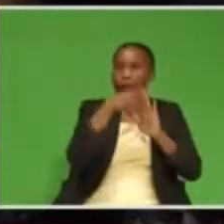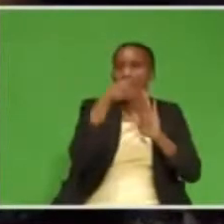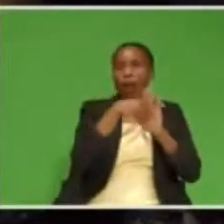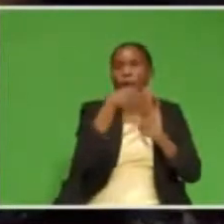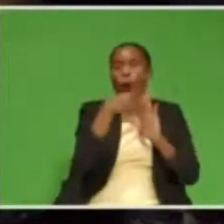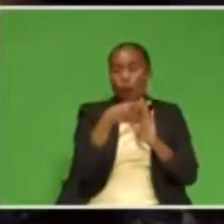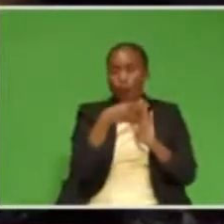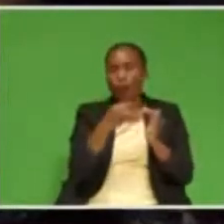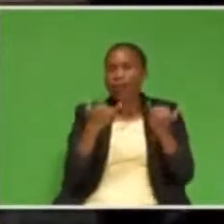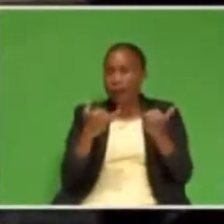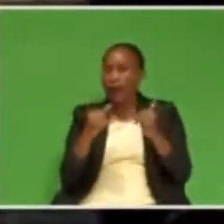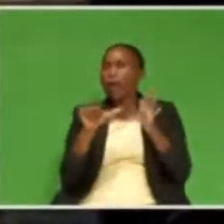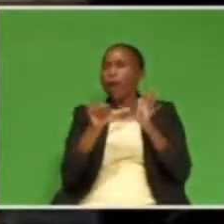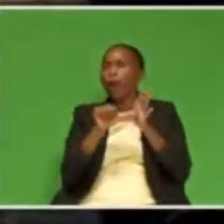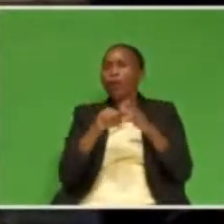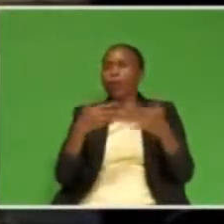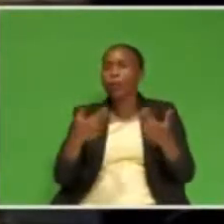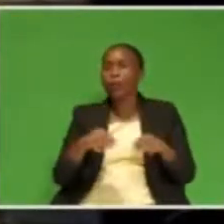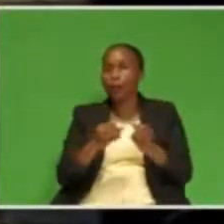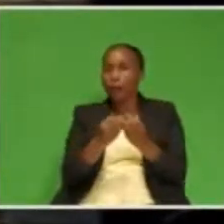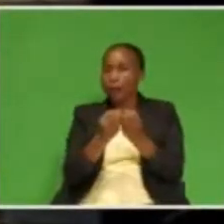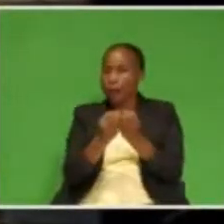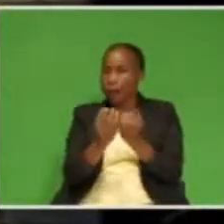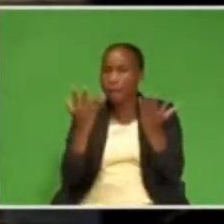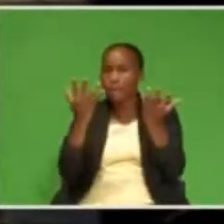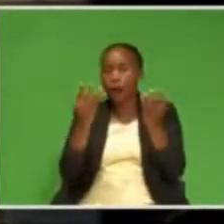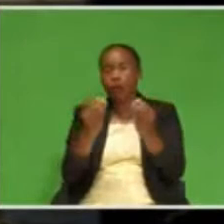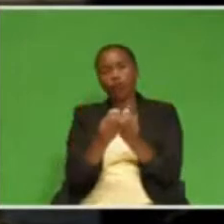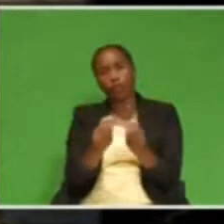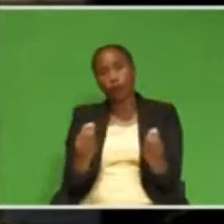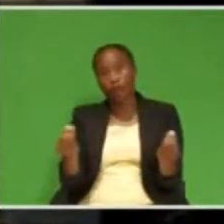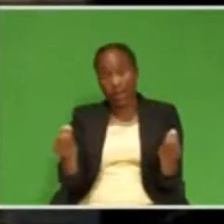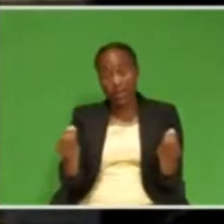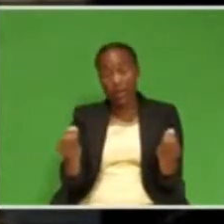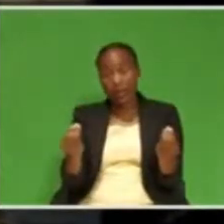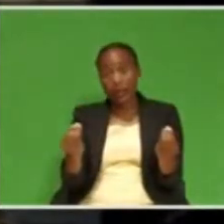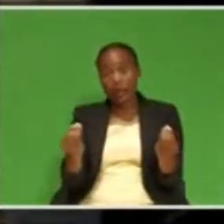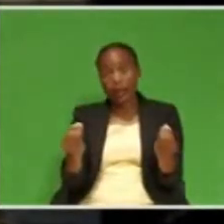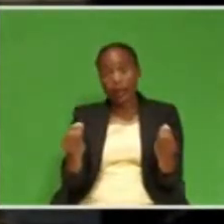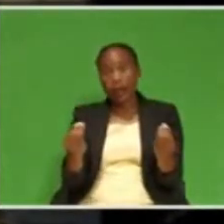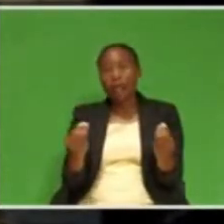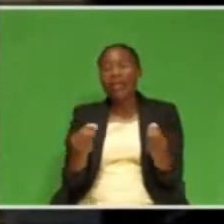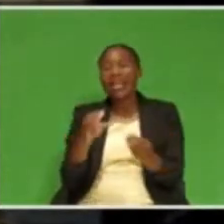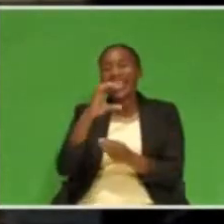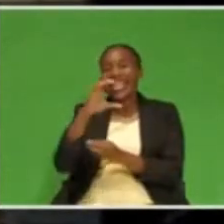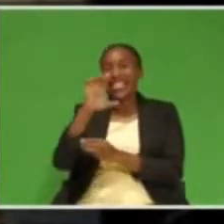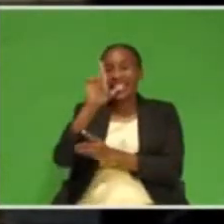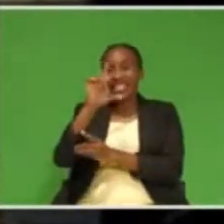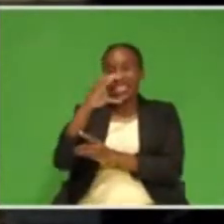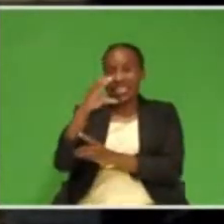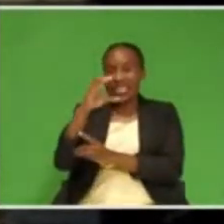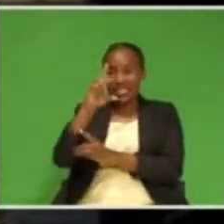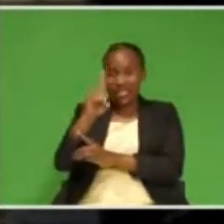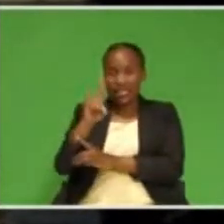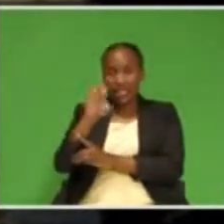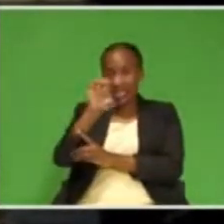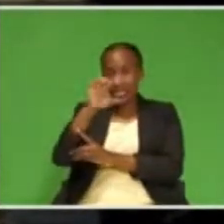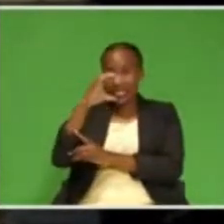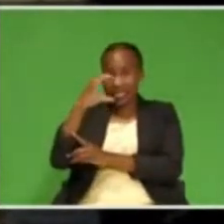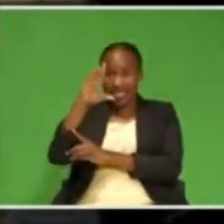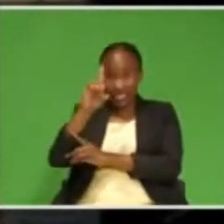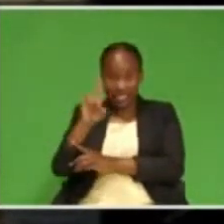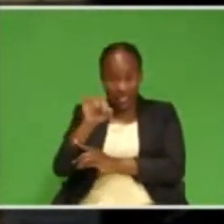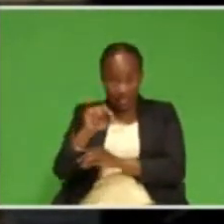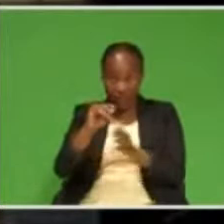therefore significant that the number of children who receive the Early Childhood Development Subsidy has